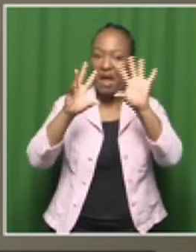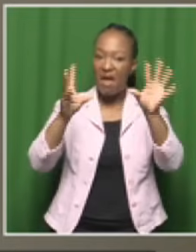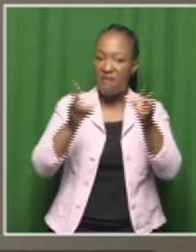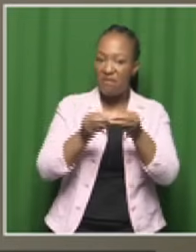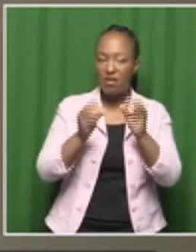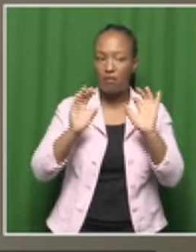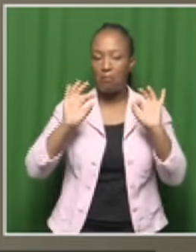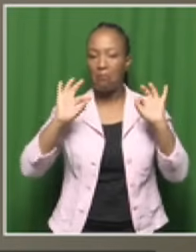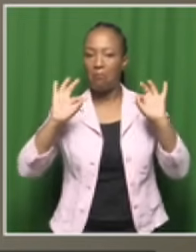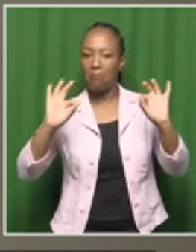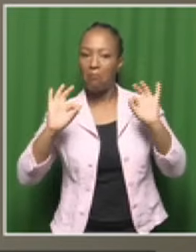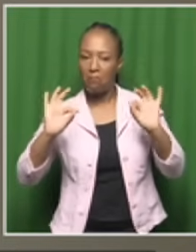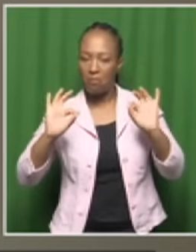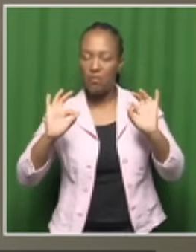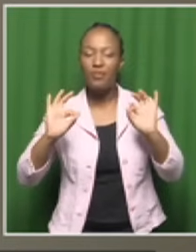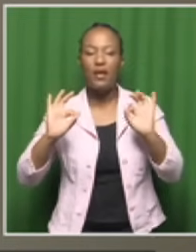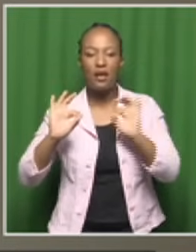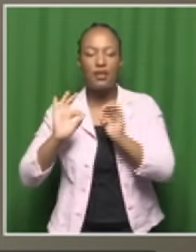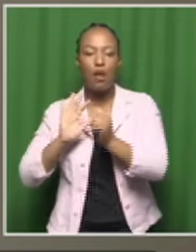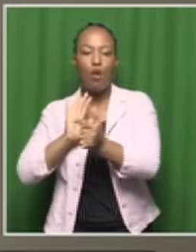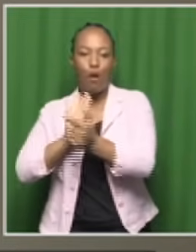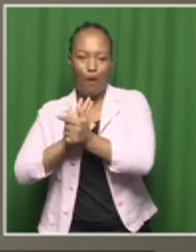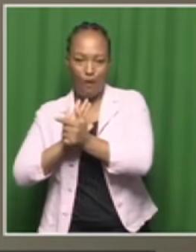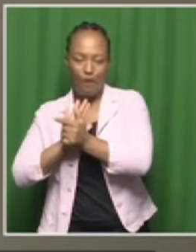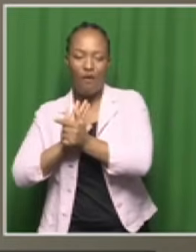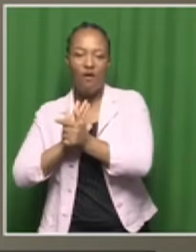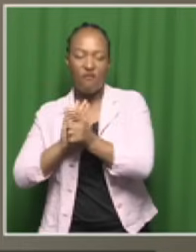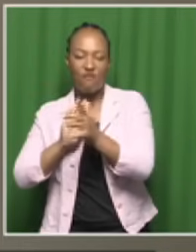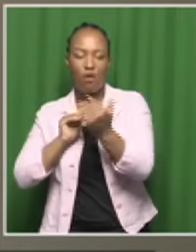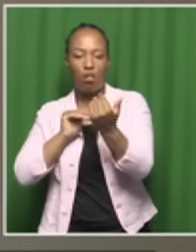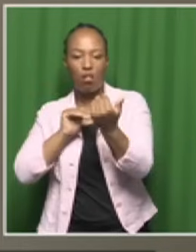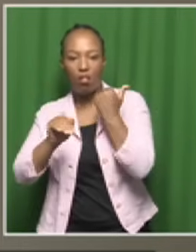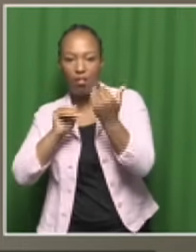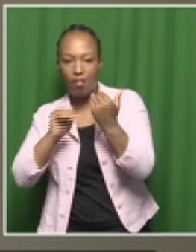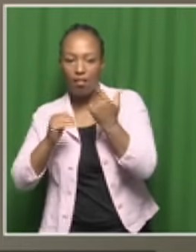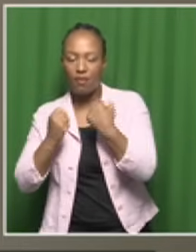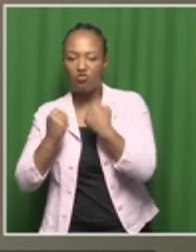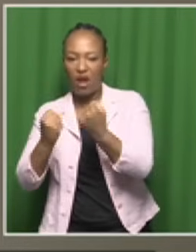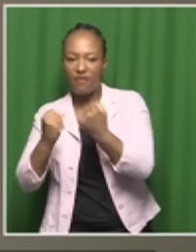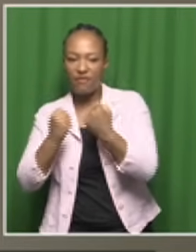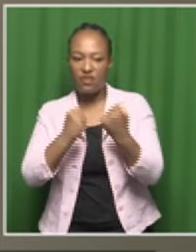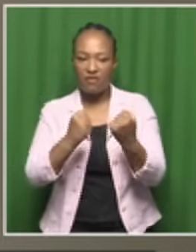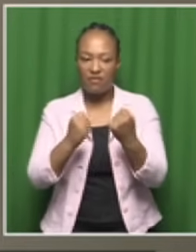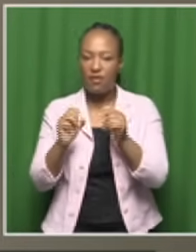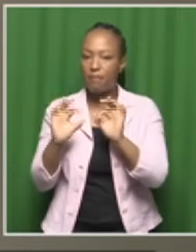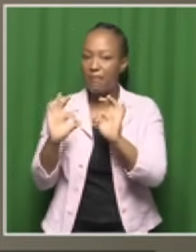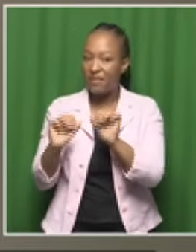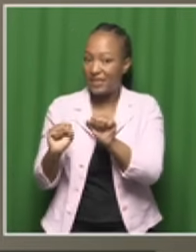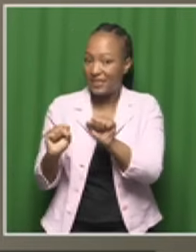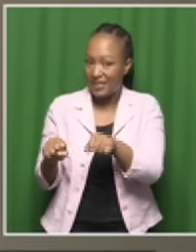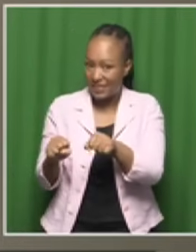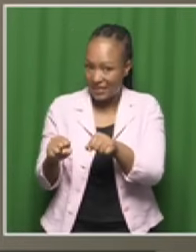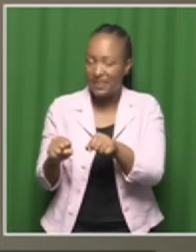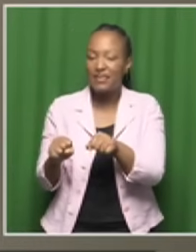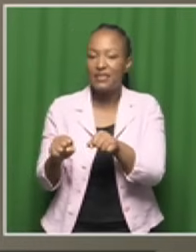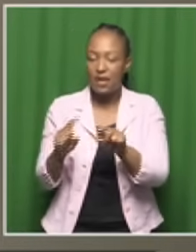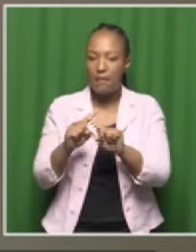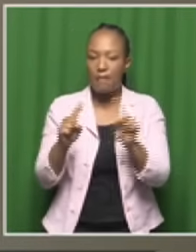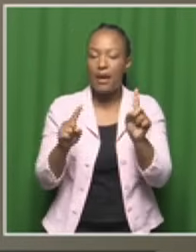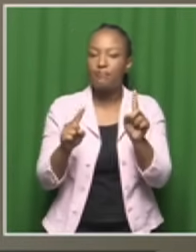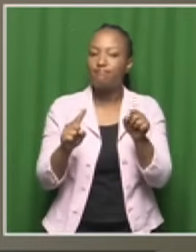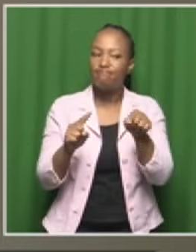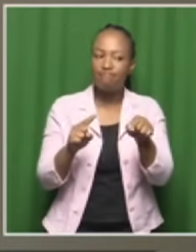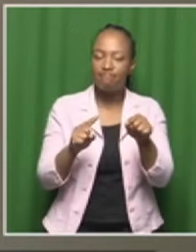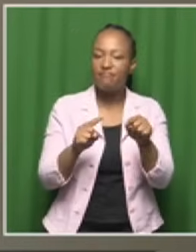good traffic laws in South Africa, in terms of the implementation as well as the prosecution